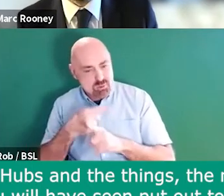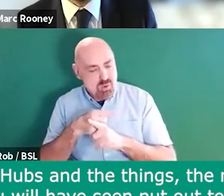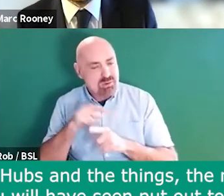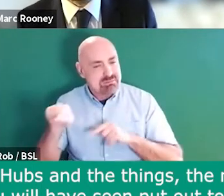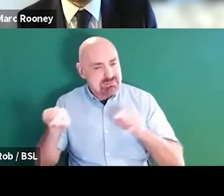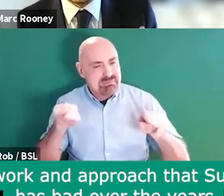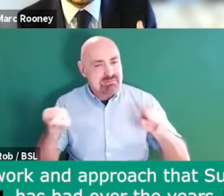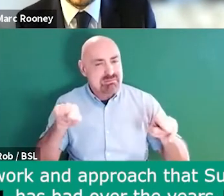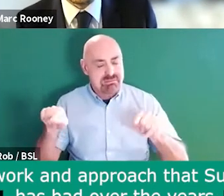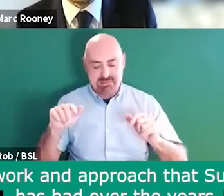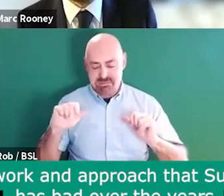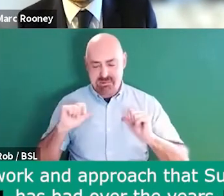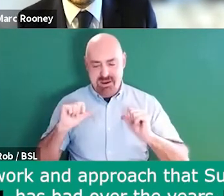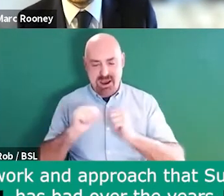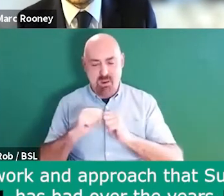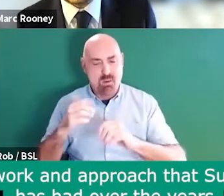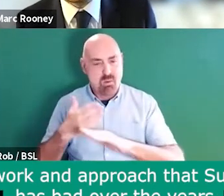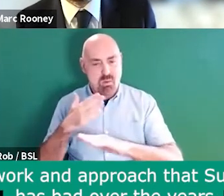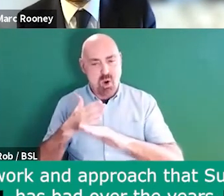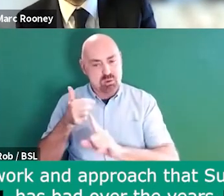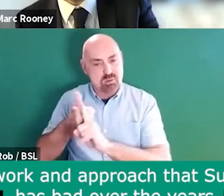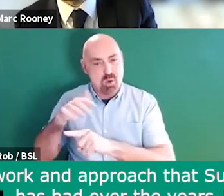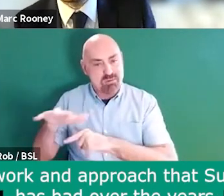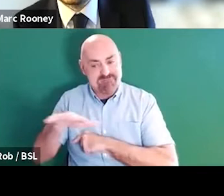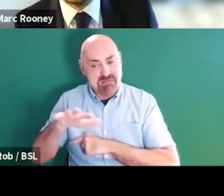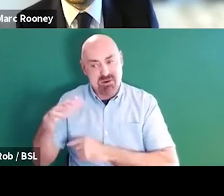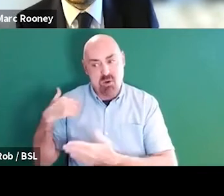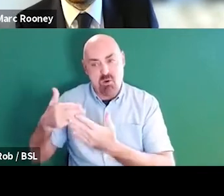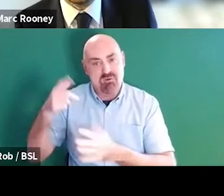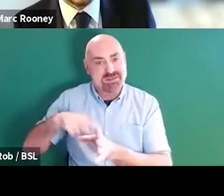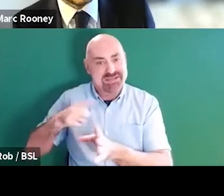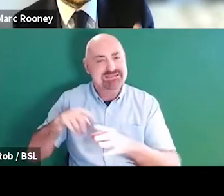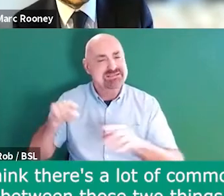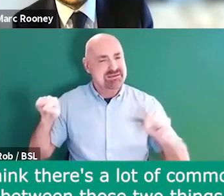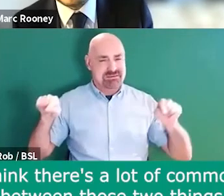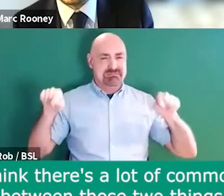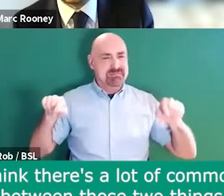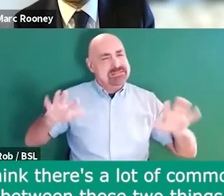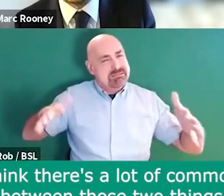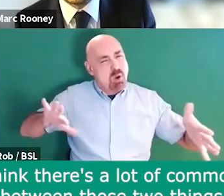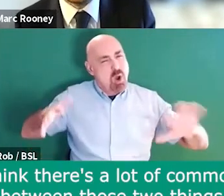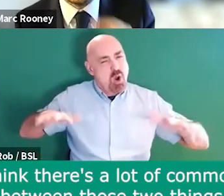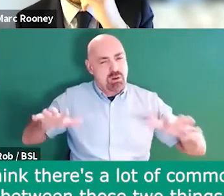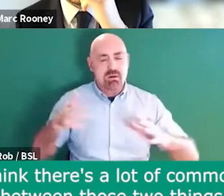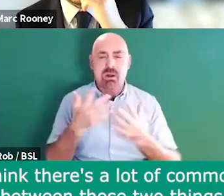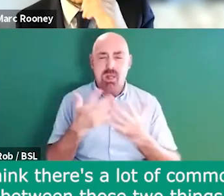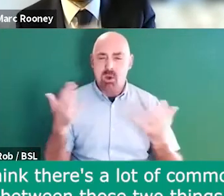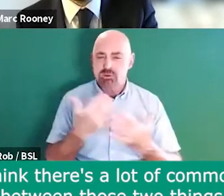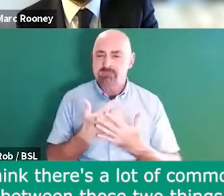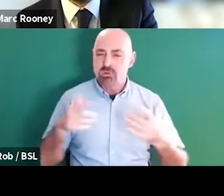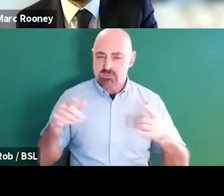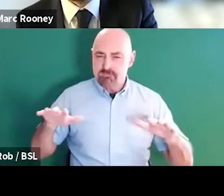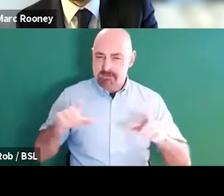the kind of work and approach that supporting families has had over the years to rich transformation funding. So I think there's a lot of commonality between those two